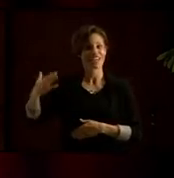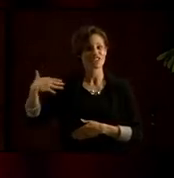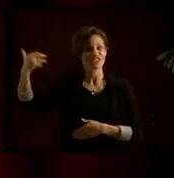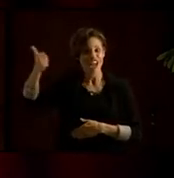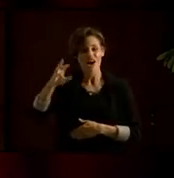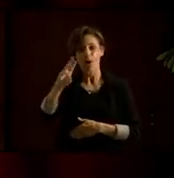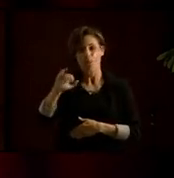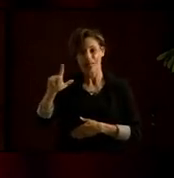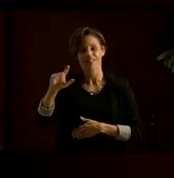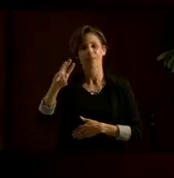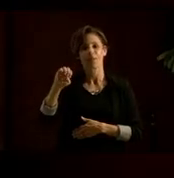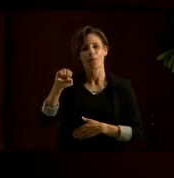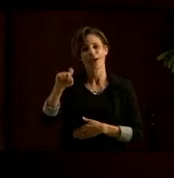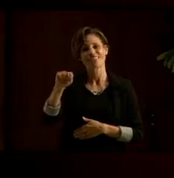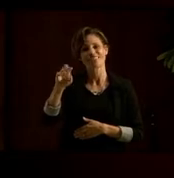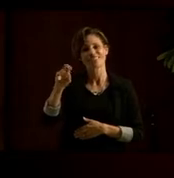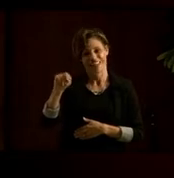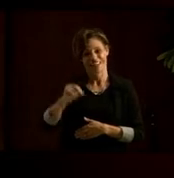Will Weston.